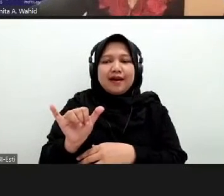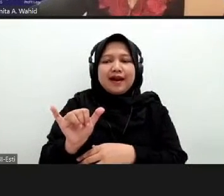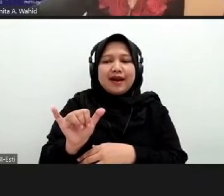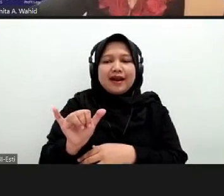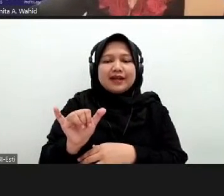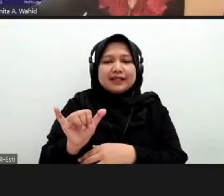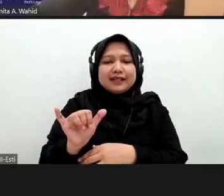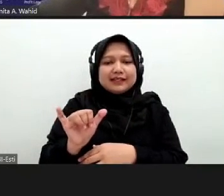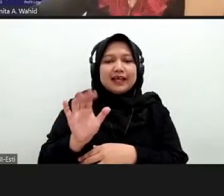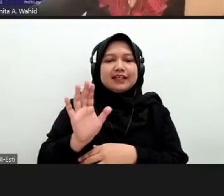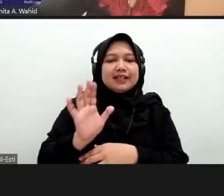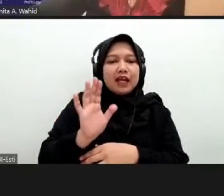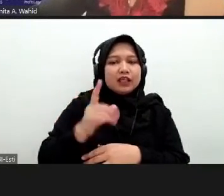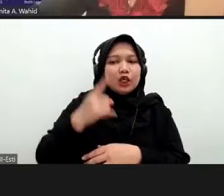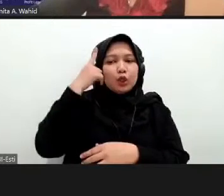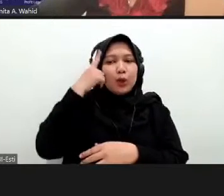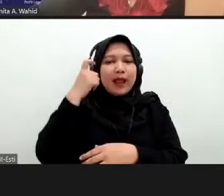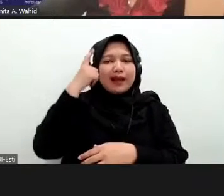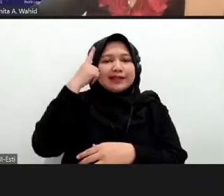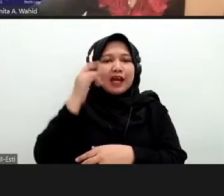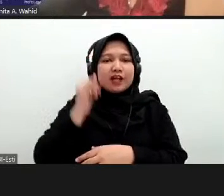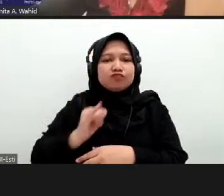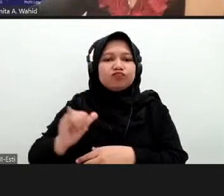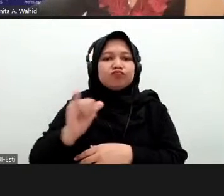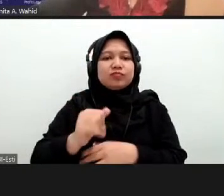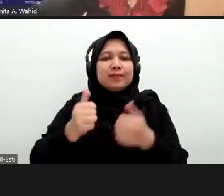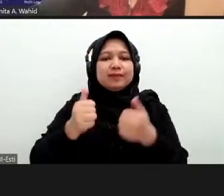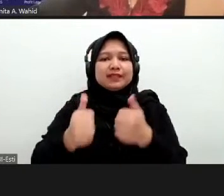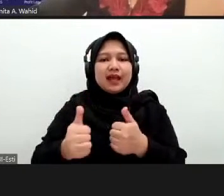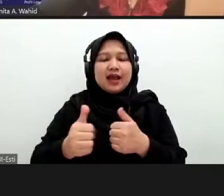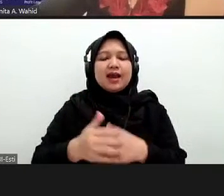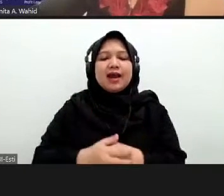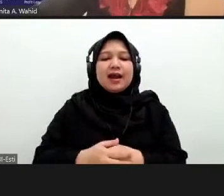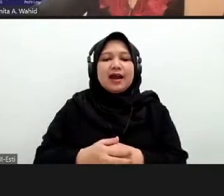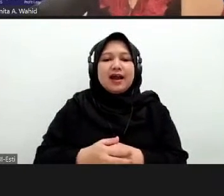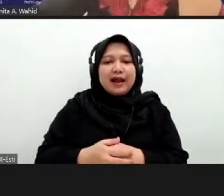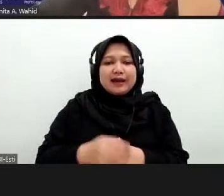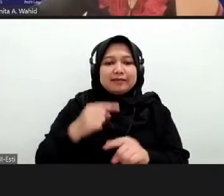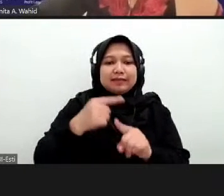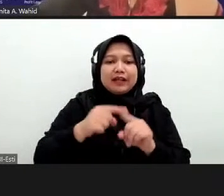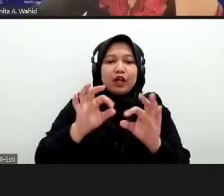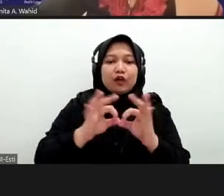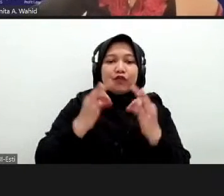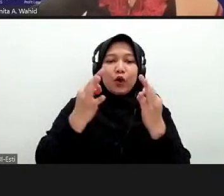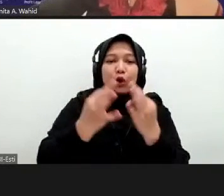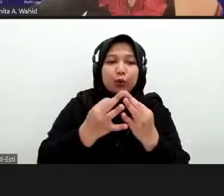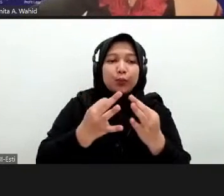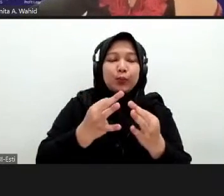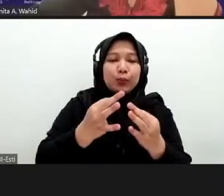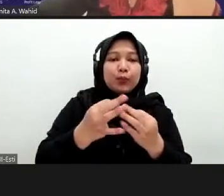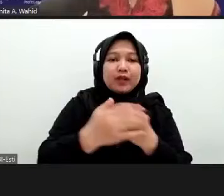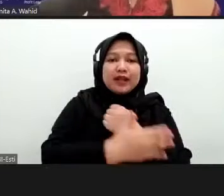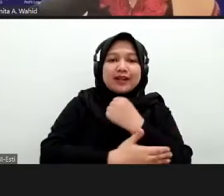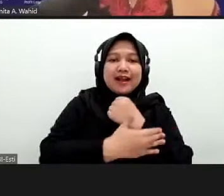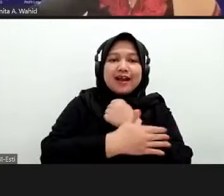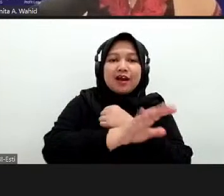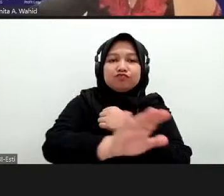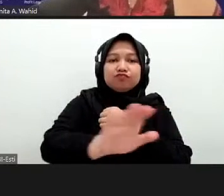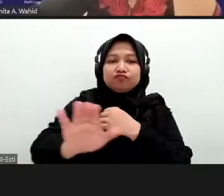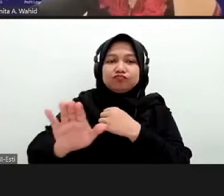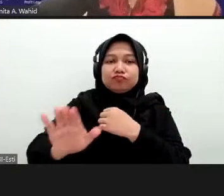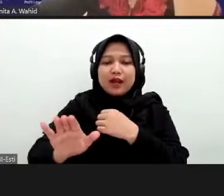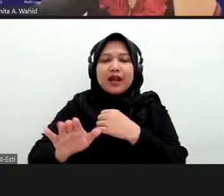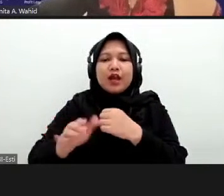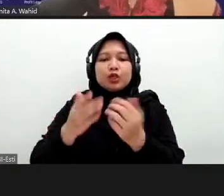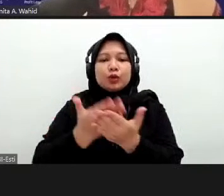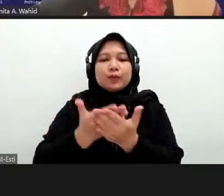that reality, like one another and another to another within the international forum or local